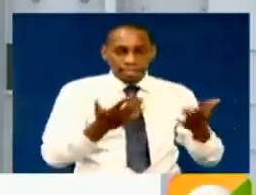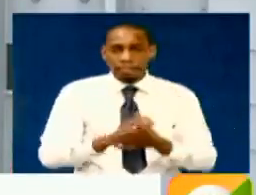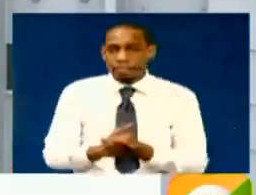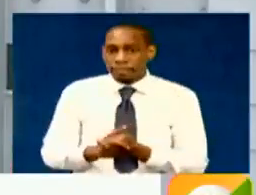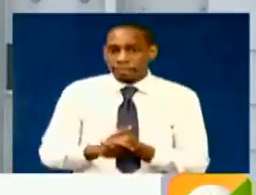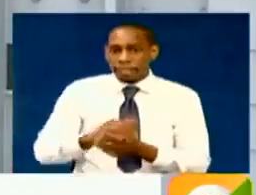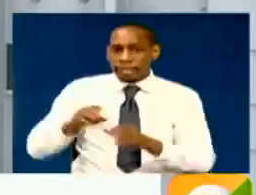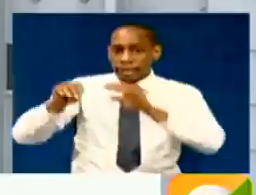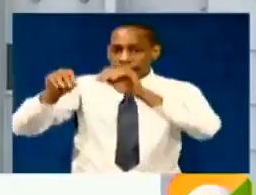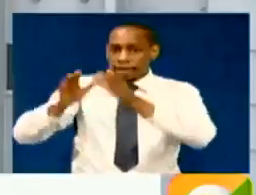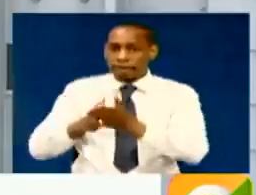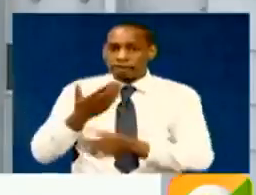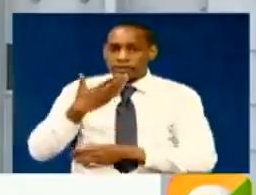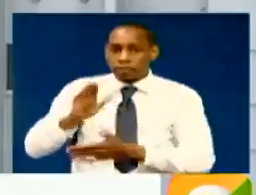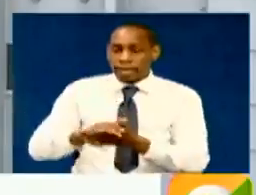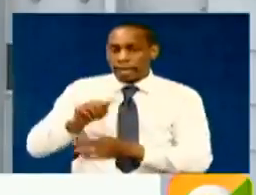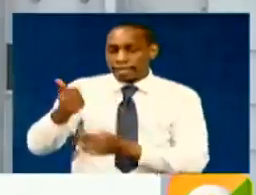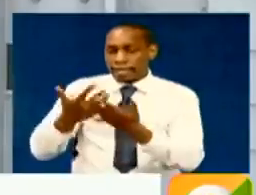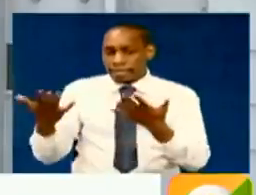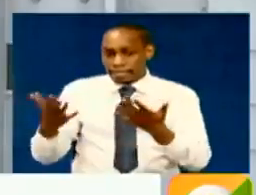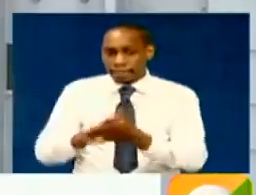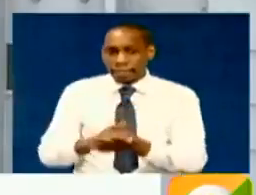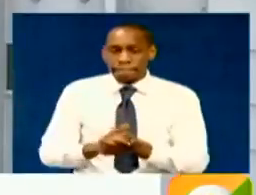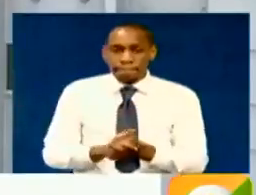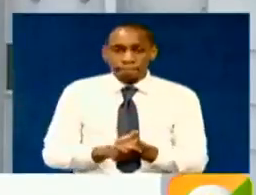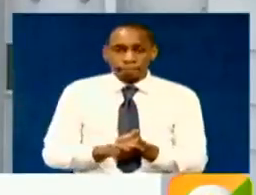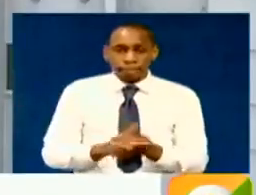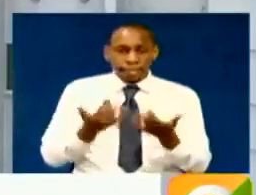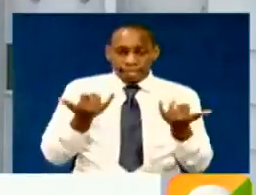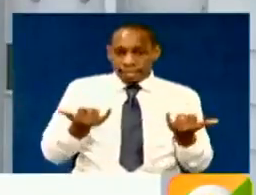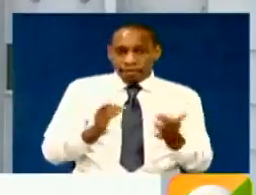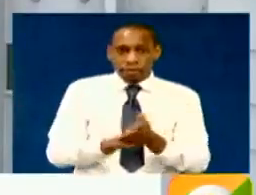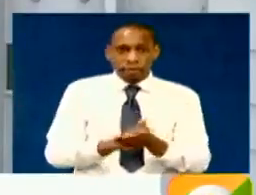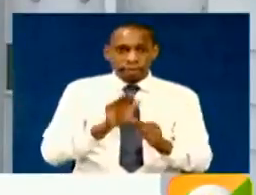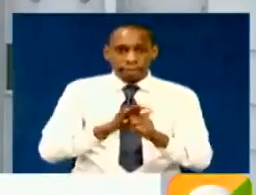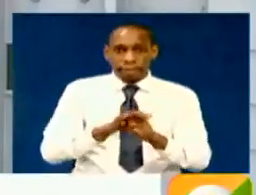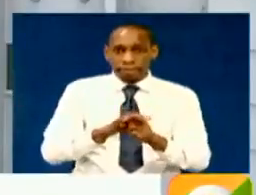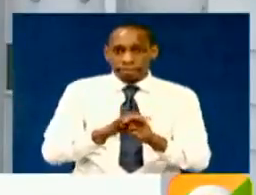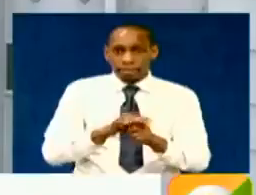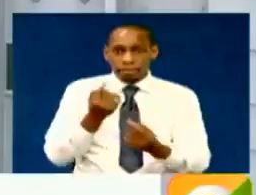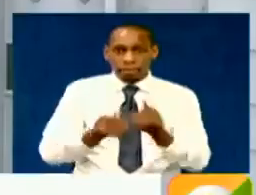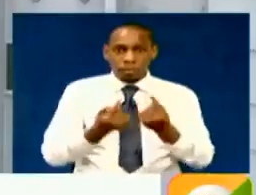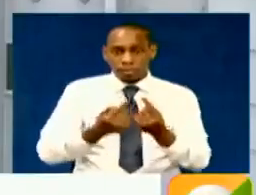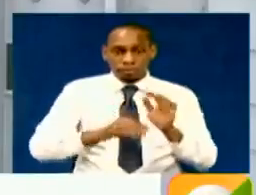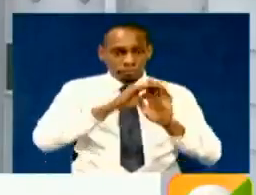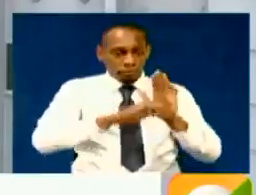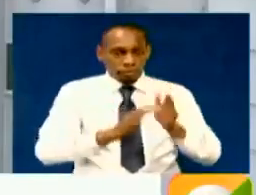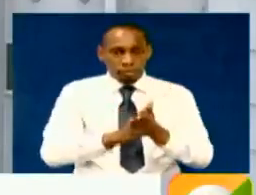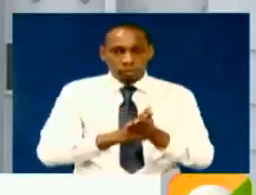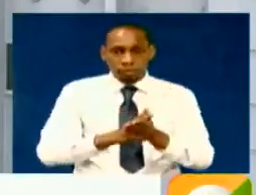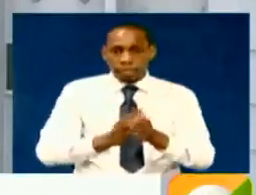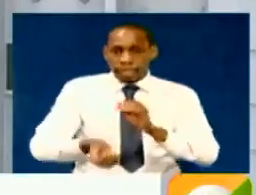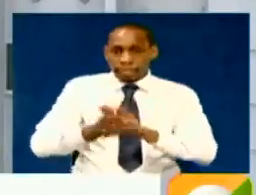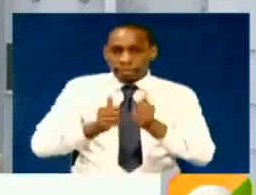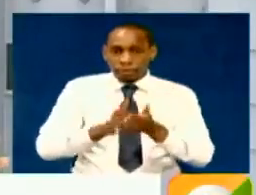ingredients, and the flour, the sugar, etc. are the dry ingredients. Now, most recipes are very clear on how to mix them. One